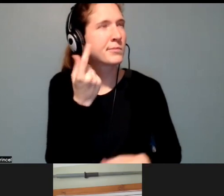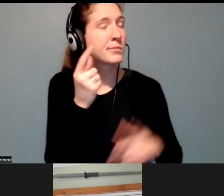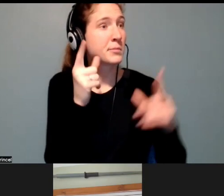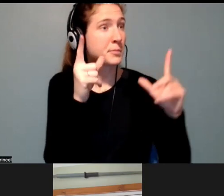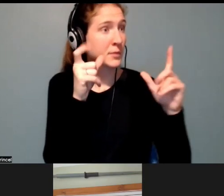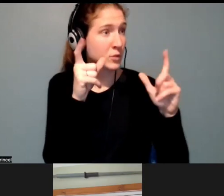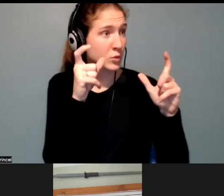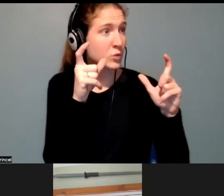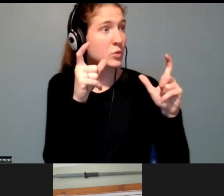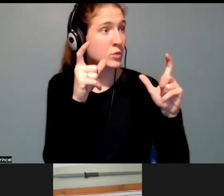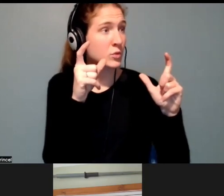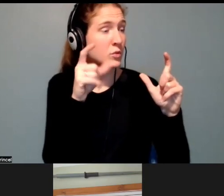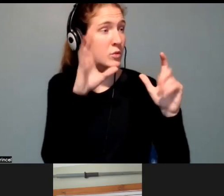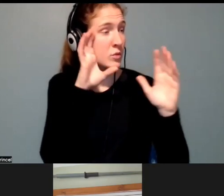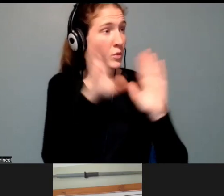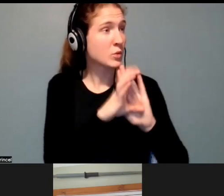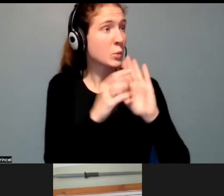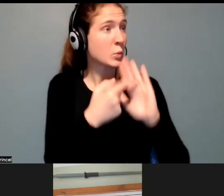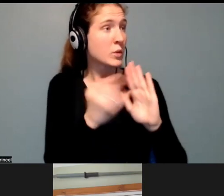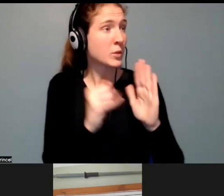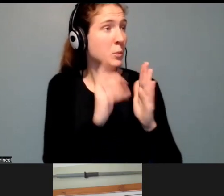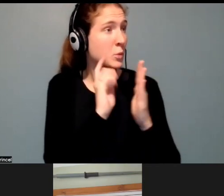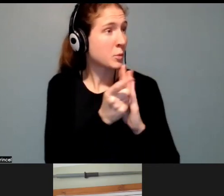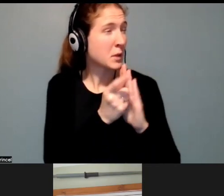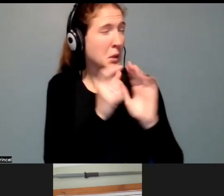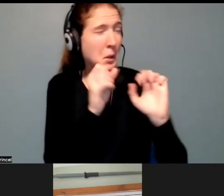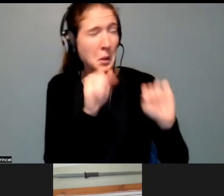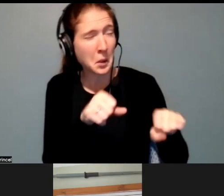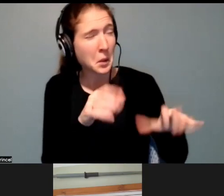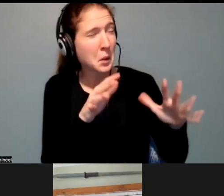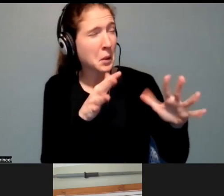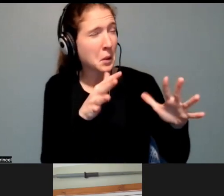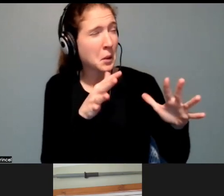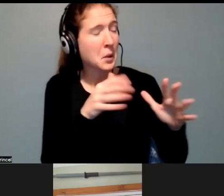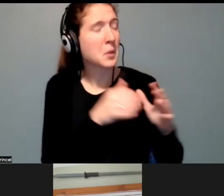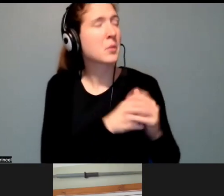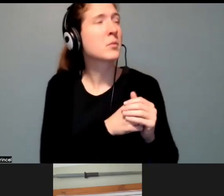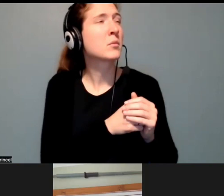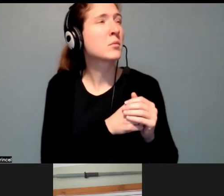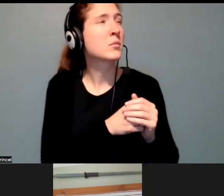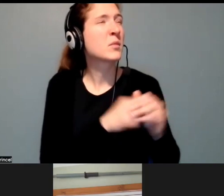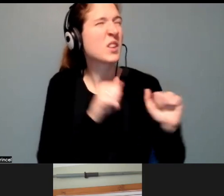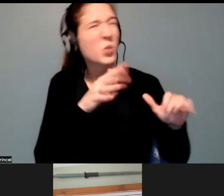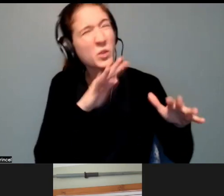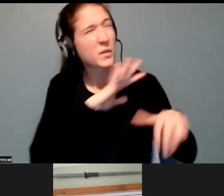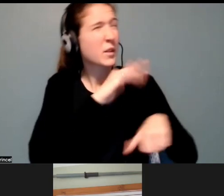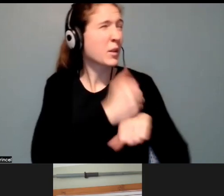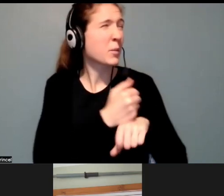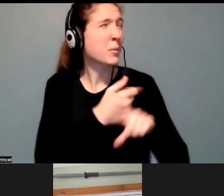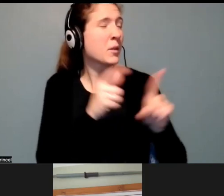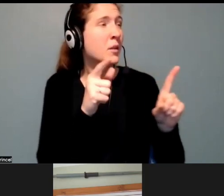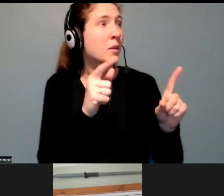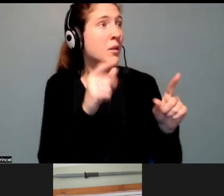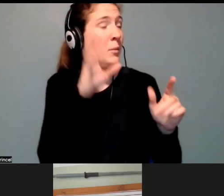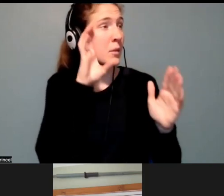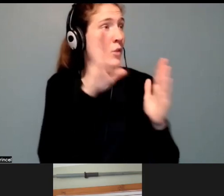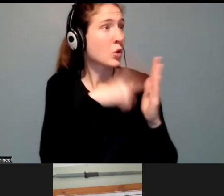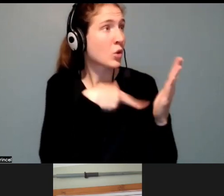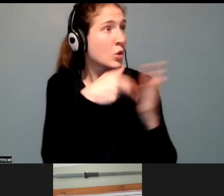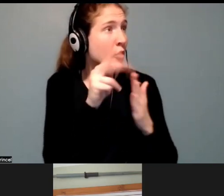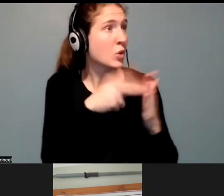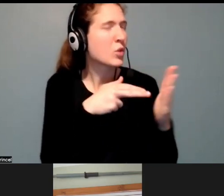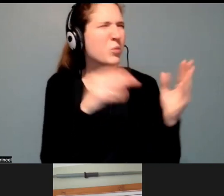moment and you can compose a photograph to a point, right? But where illustration, it's more than that. You're adding